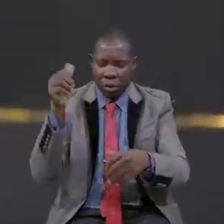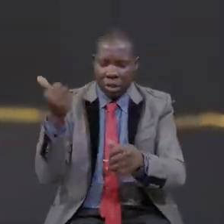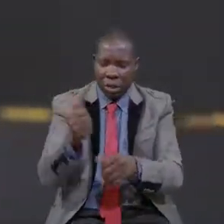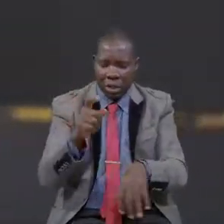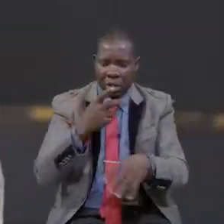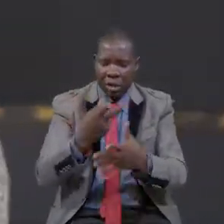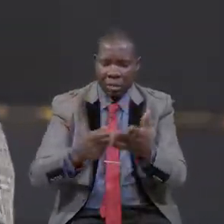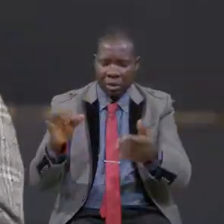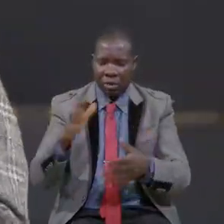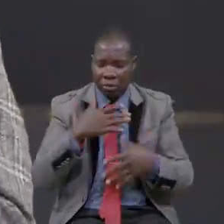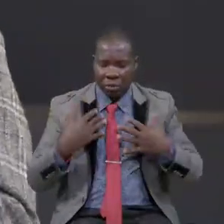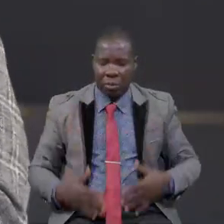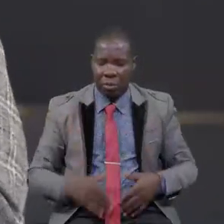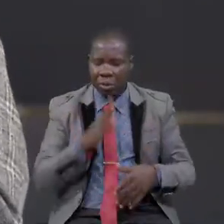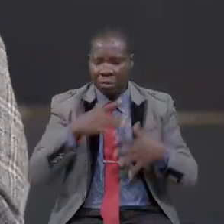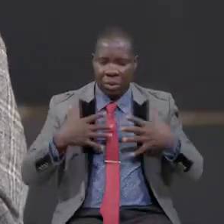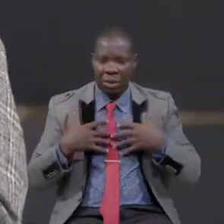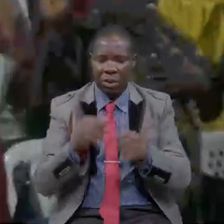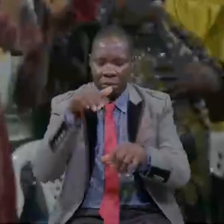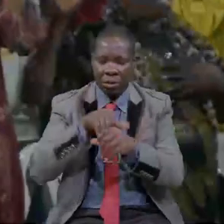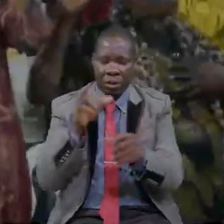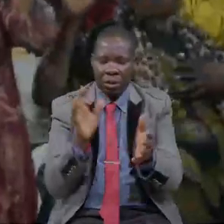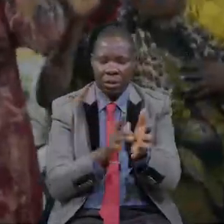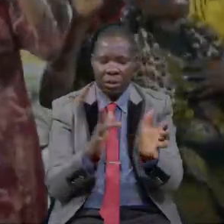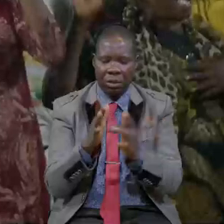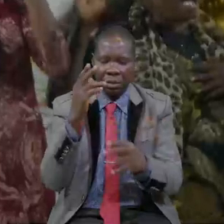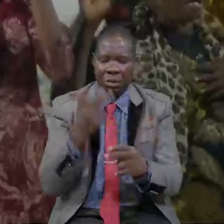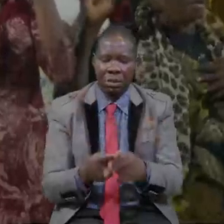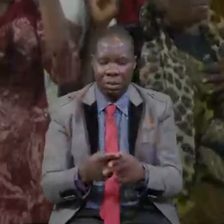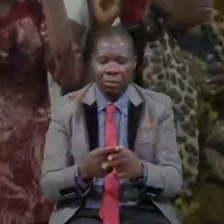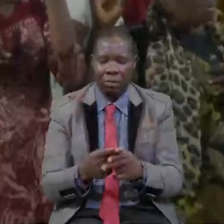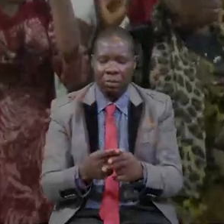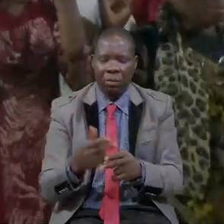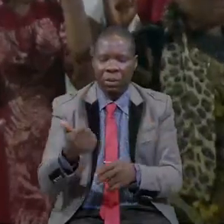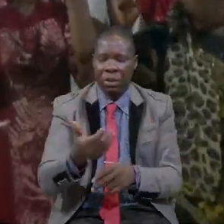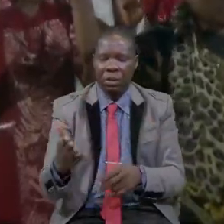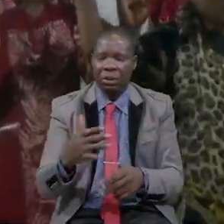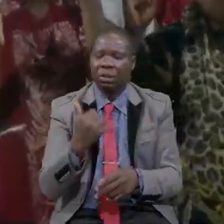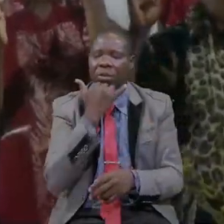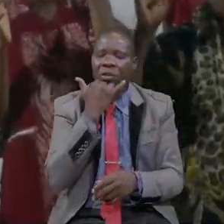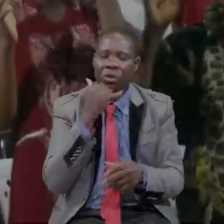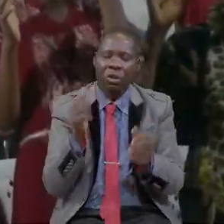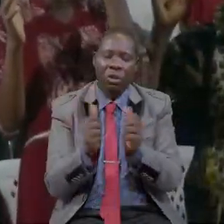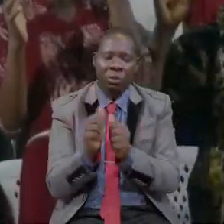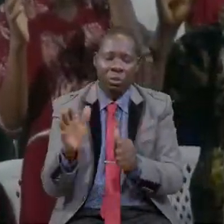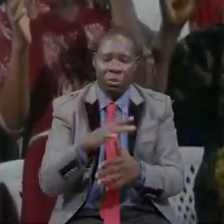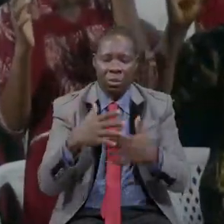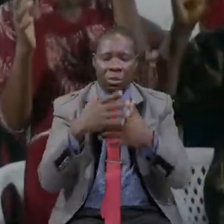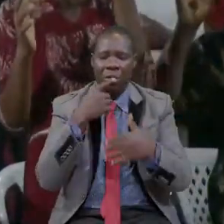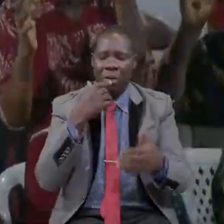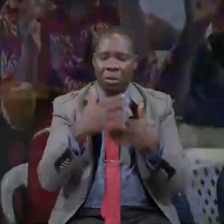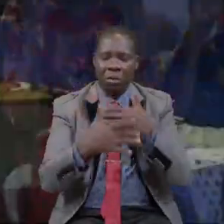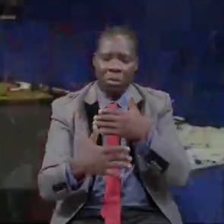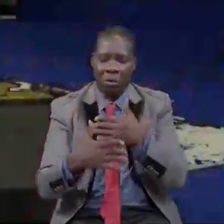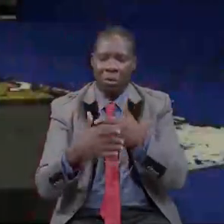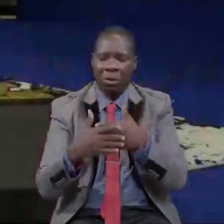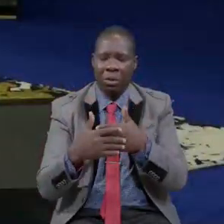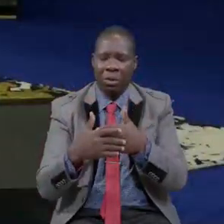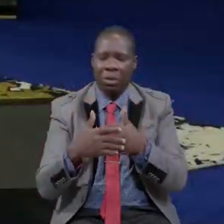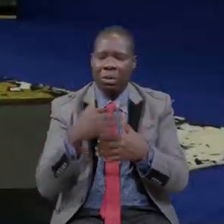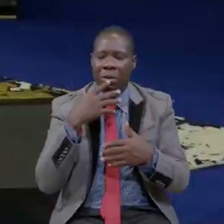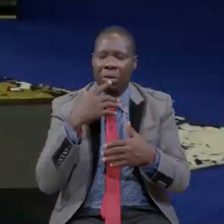healed in Jesus name anything wrong with your blood blood cloting or high